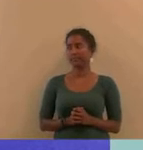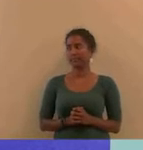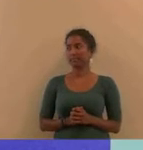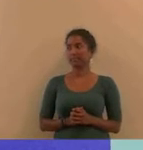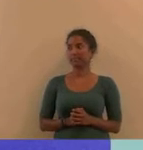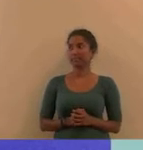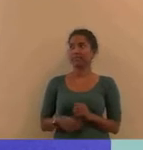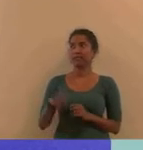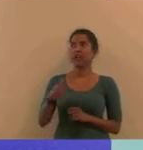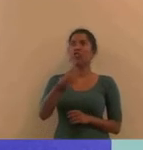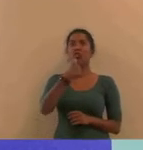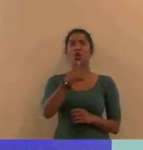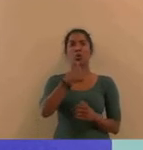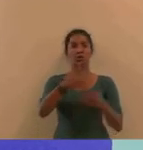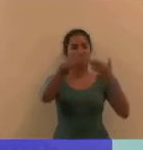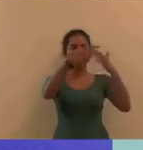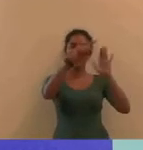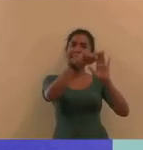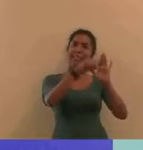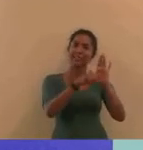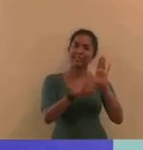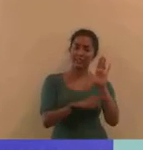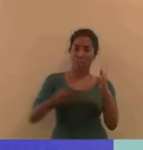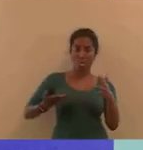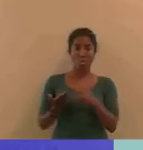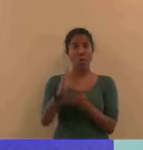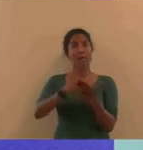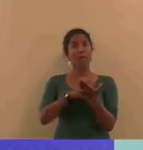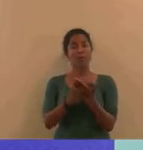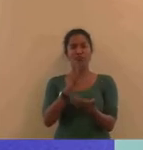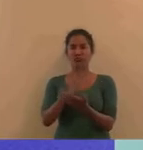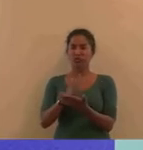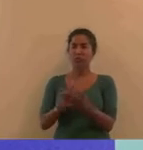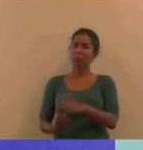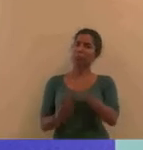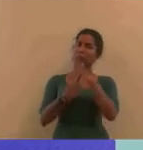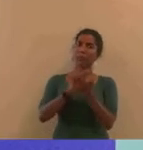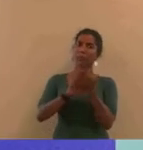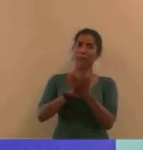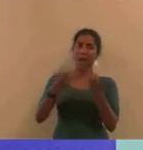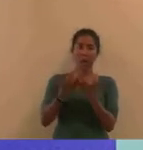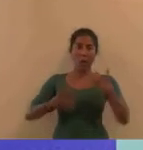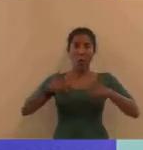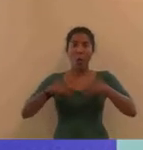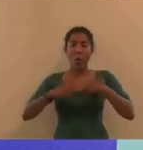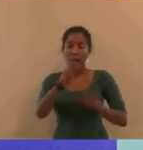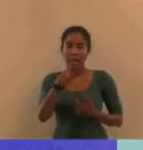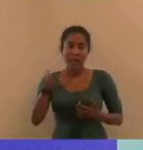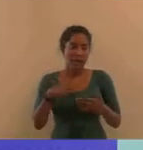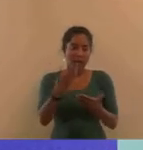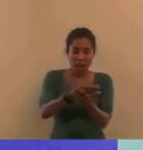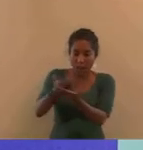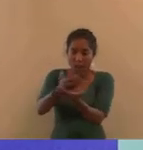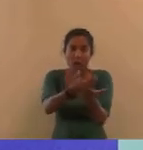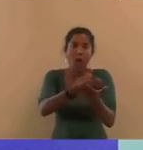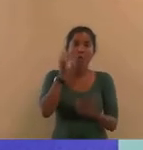The use of listing within the poem really emphasises how excited the people are to collect the